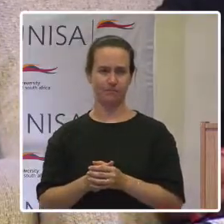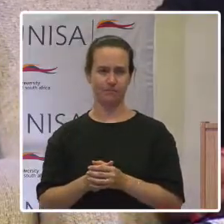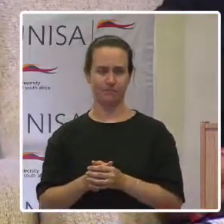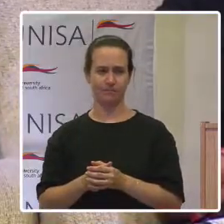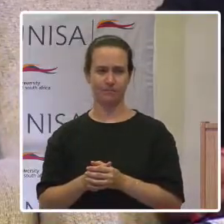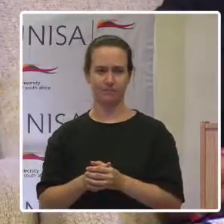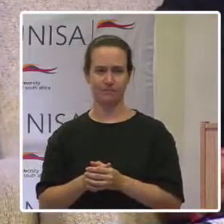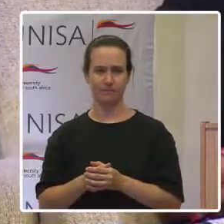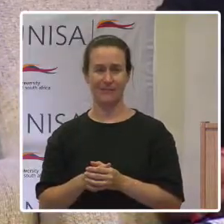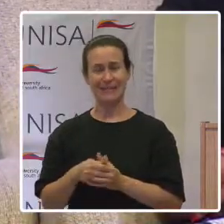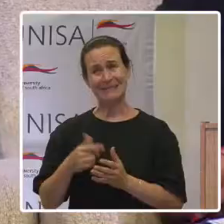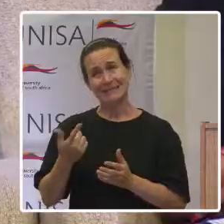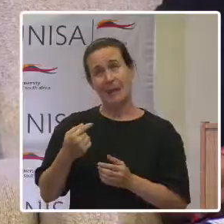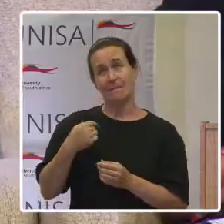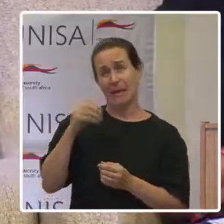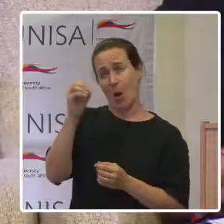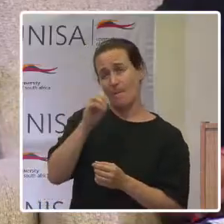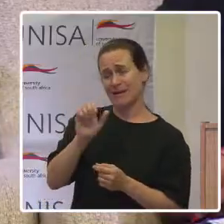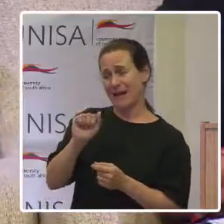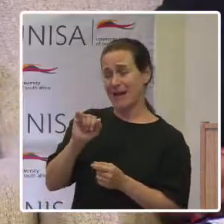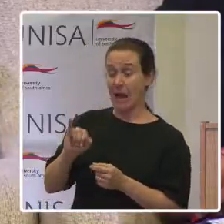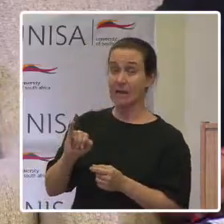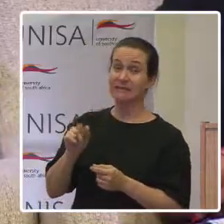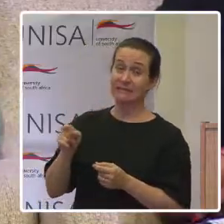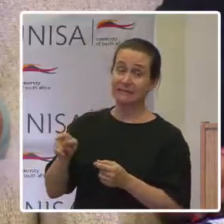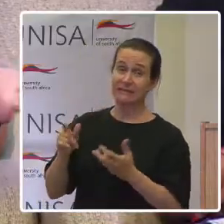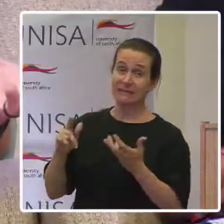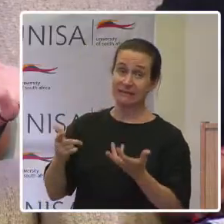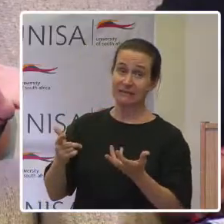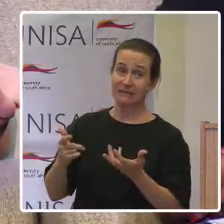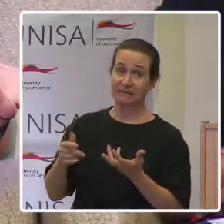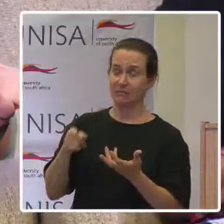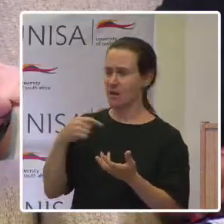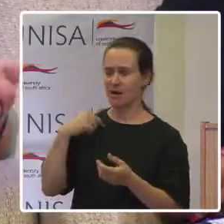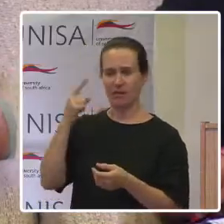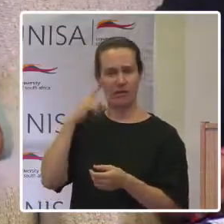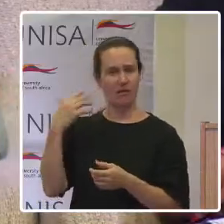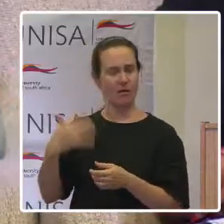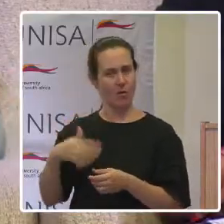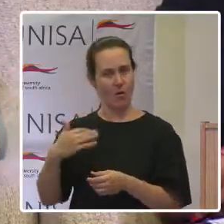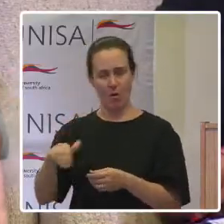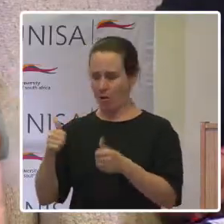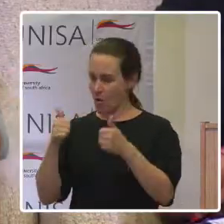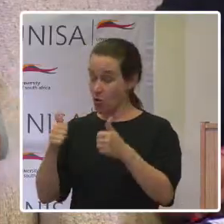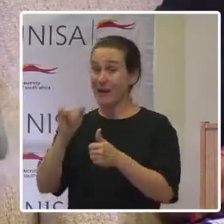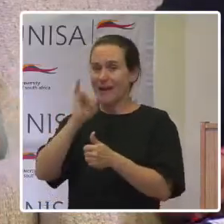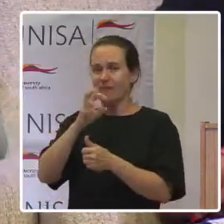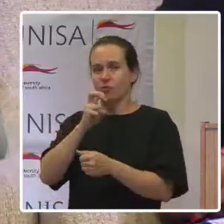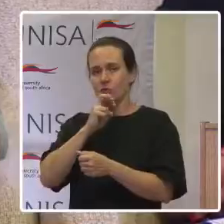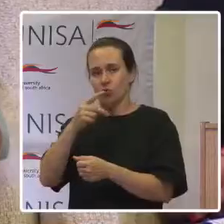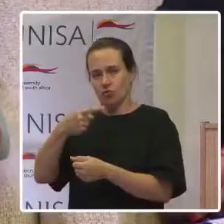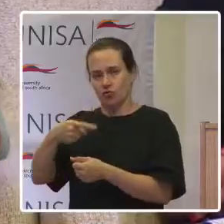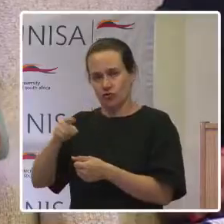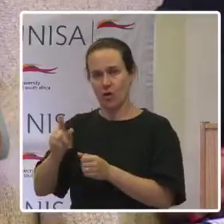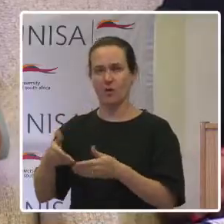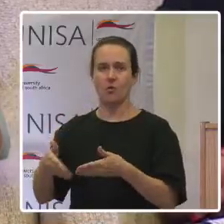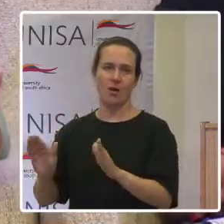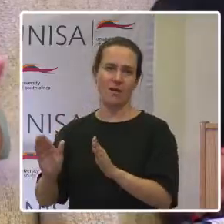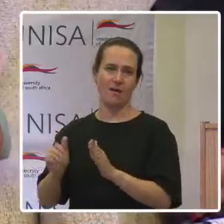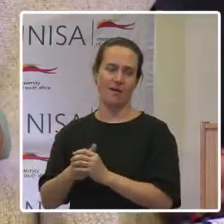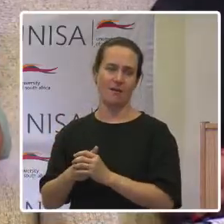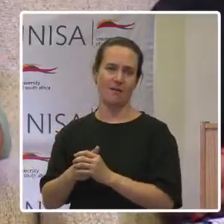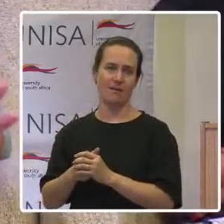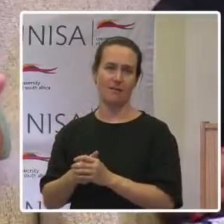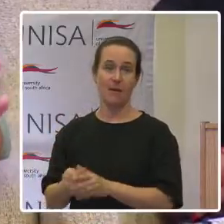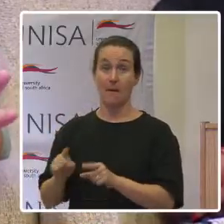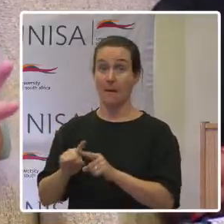My thoughts on that is AI is absolutely fantastic when it's used correctly, but it is